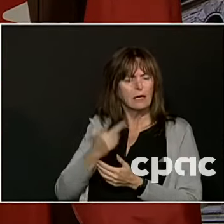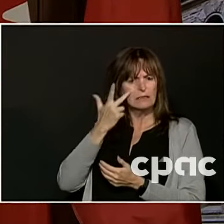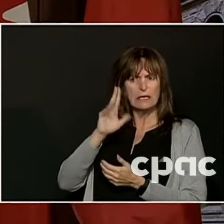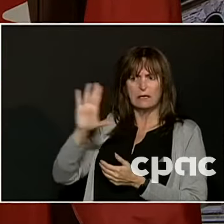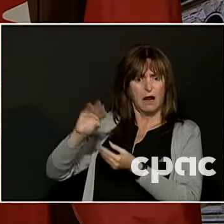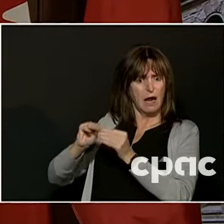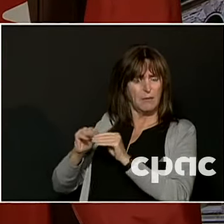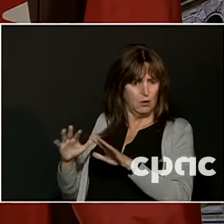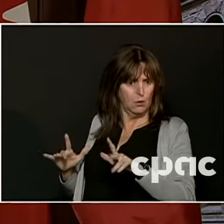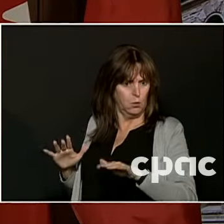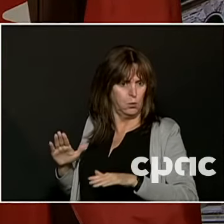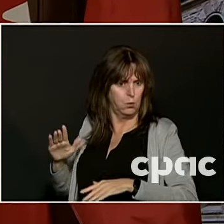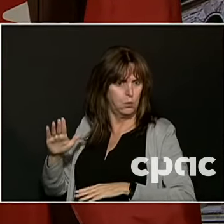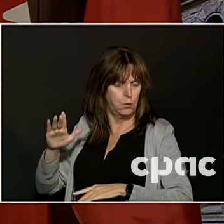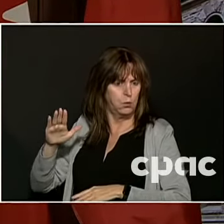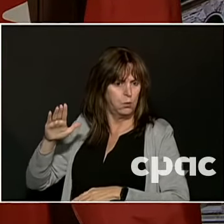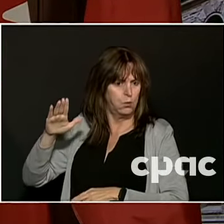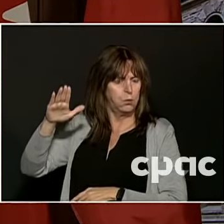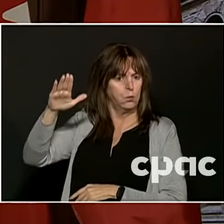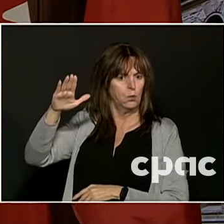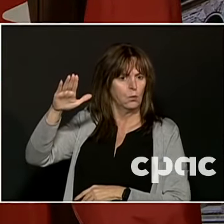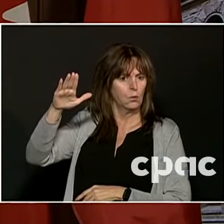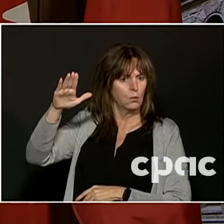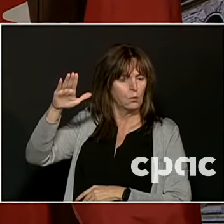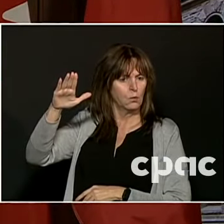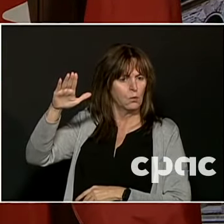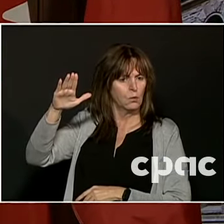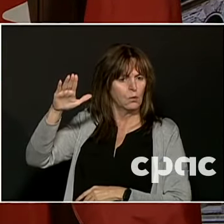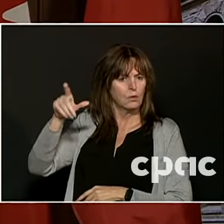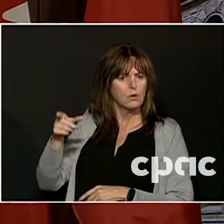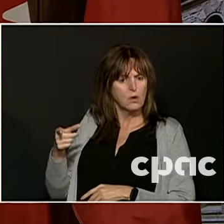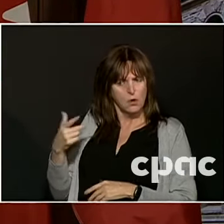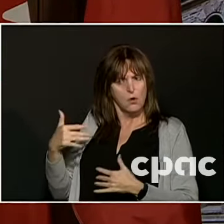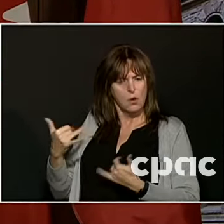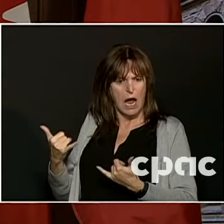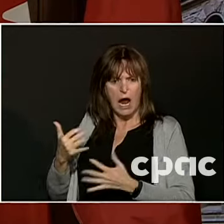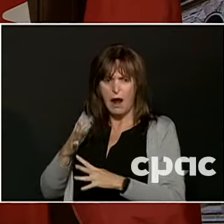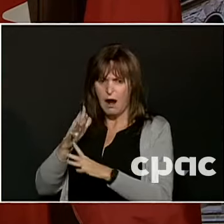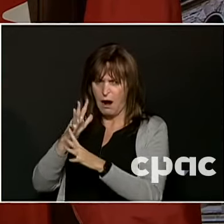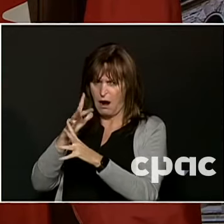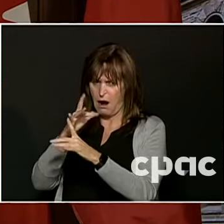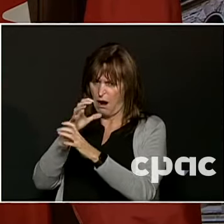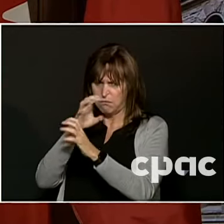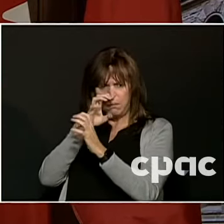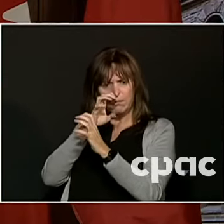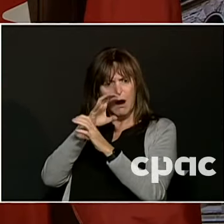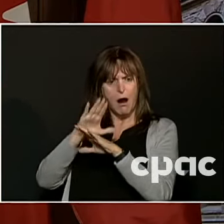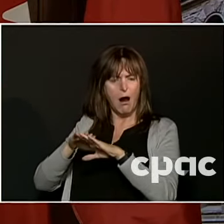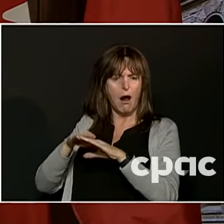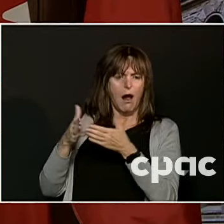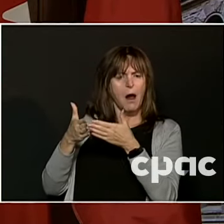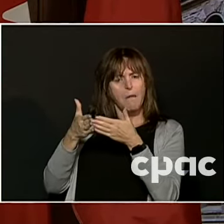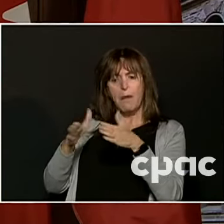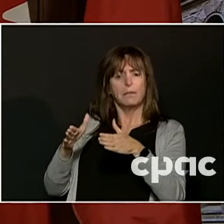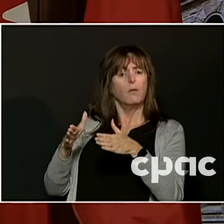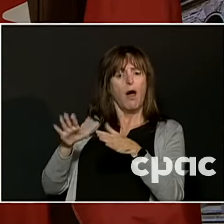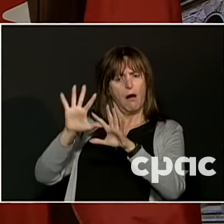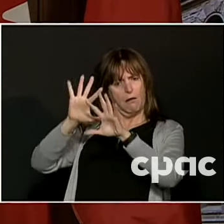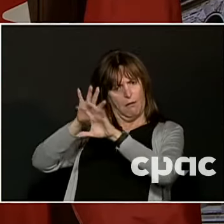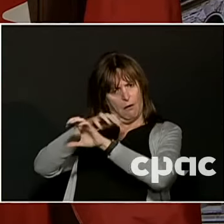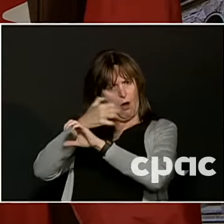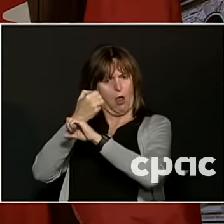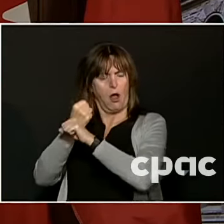these jurisdictions impose some form of significant restrictions, what's often called sort of a lockdown at some point. But